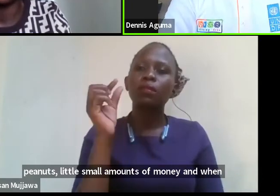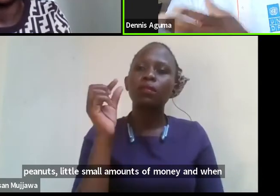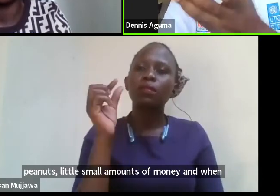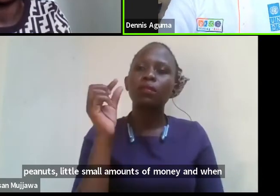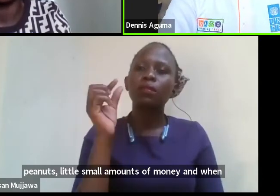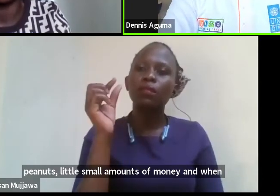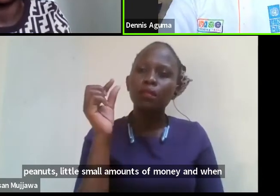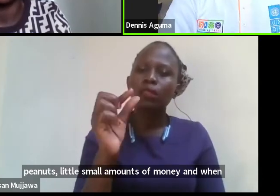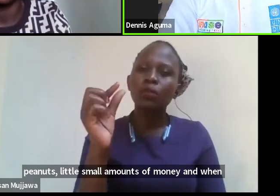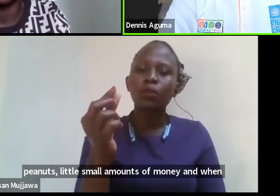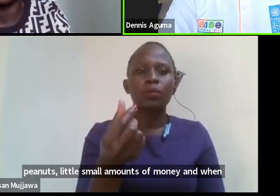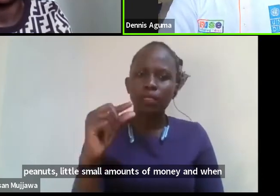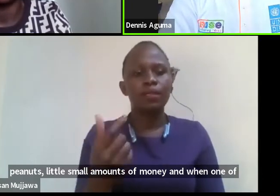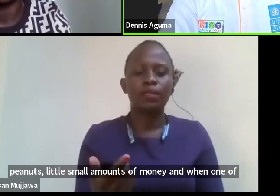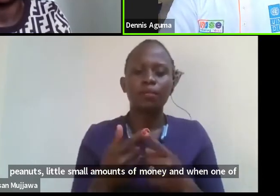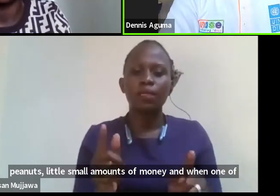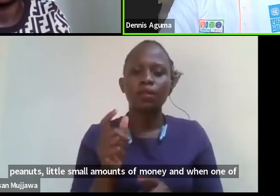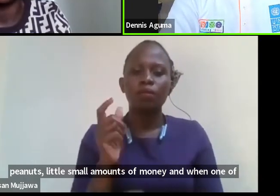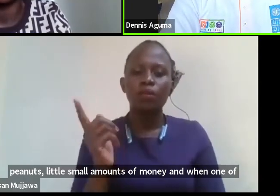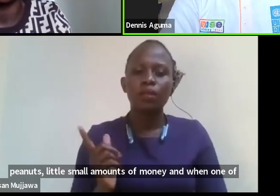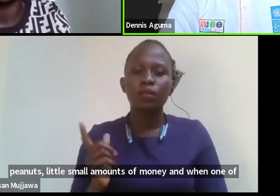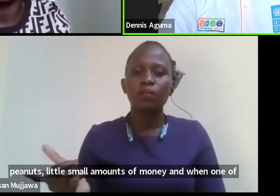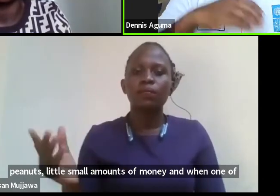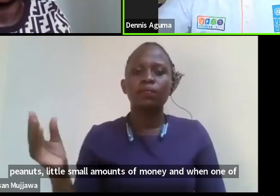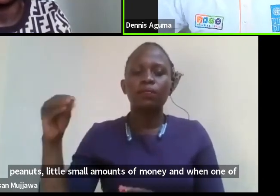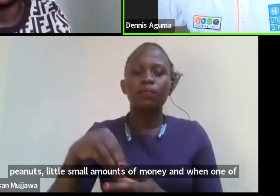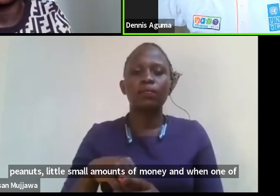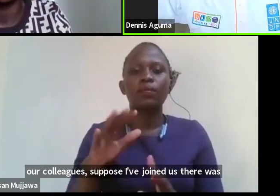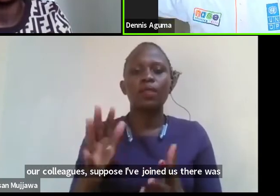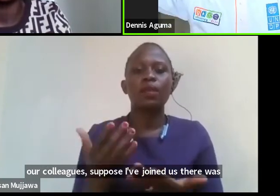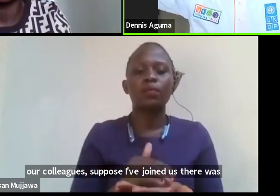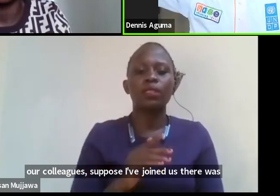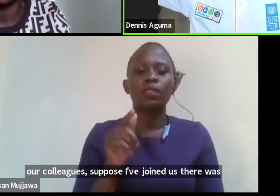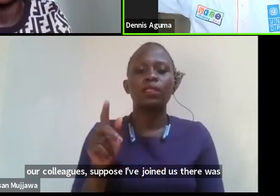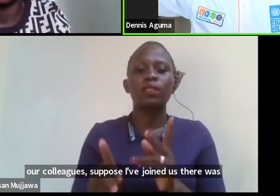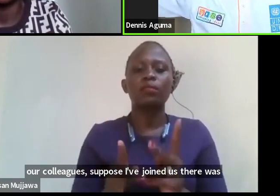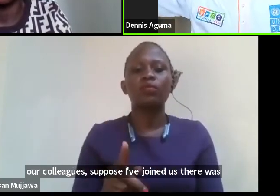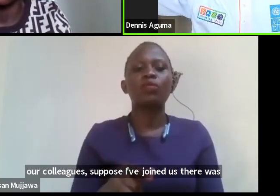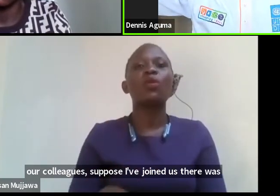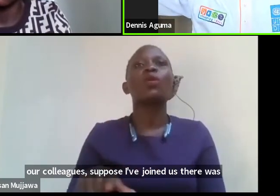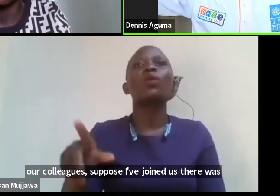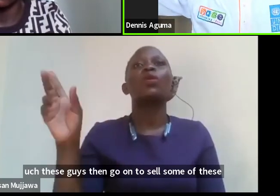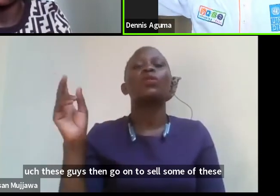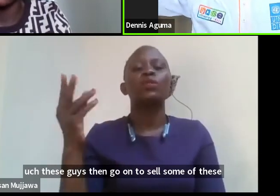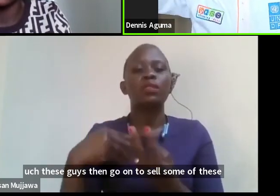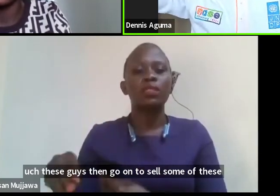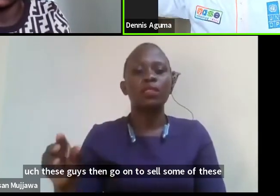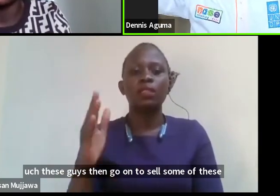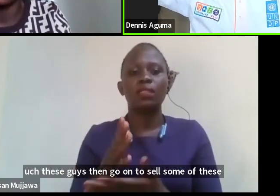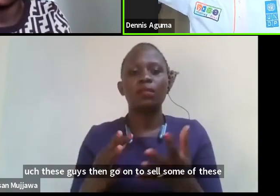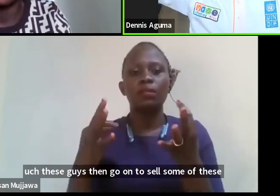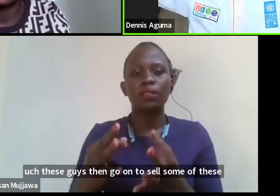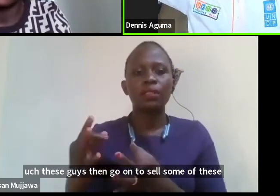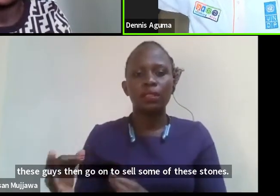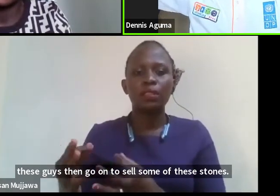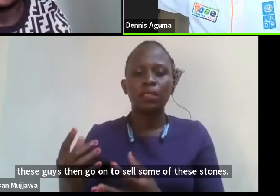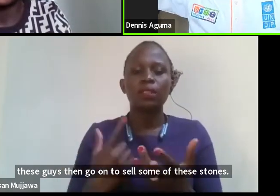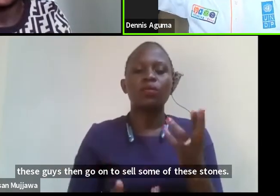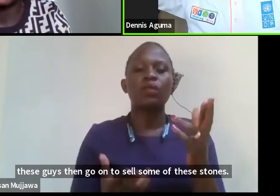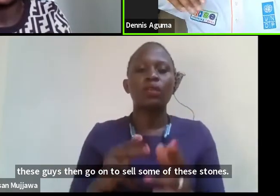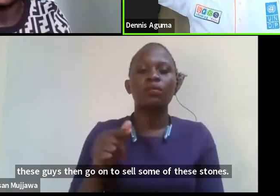colleagues who's supposed to have joined us today was telling me how much these guys then go on to sell some of these stones and what happens to these